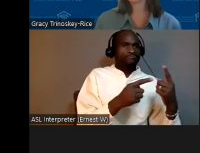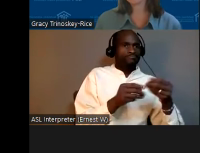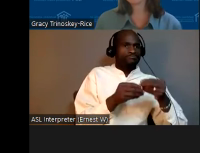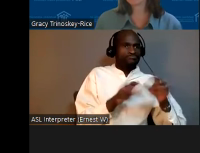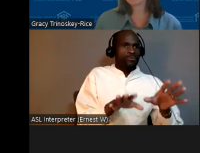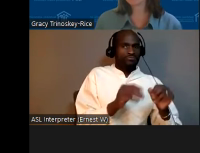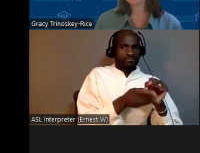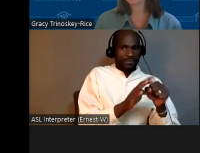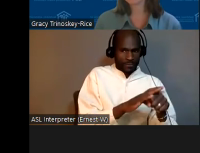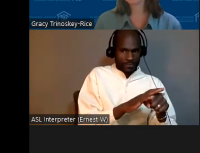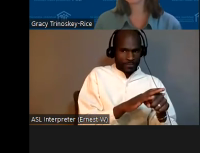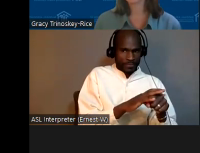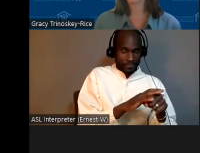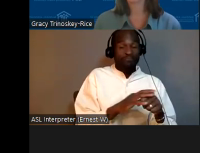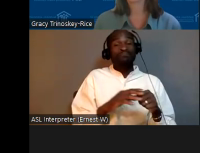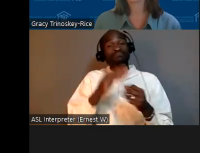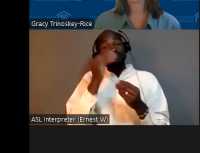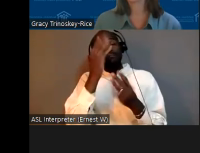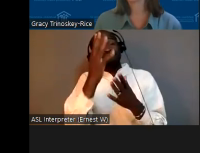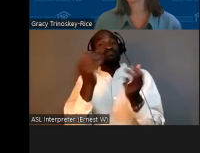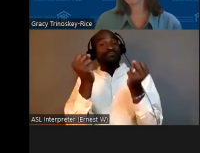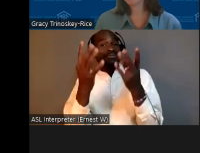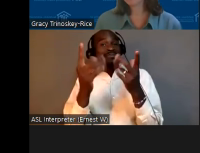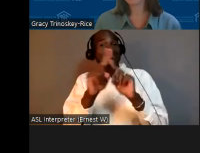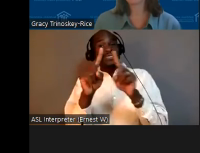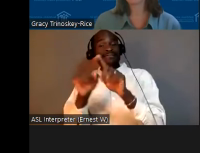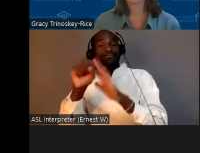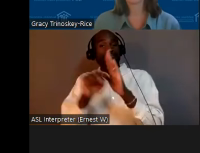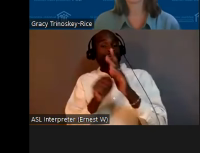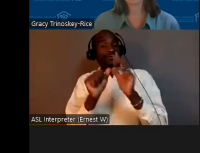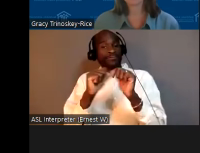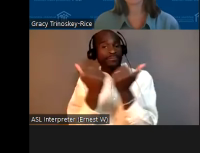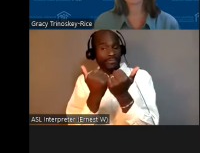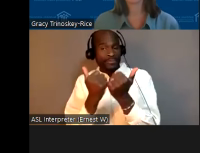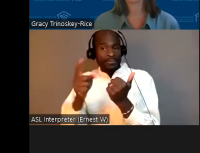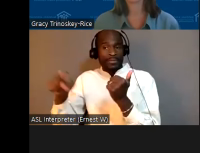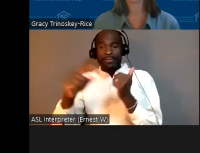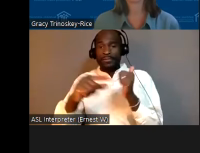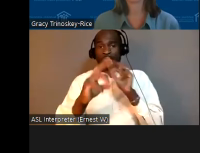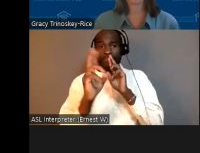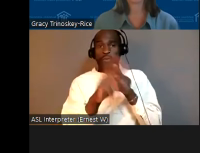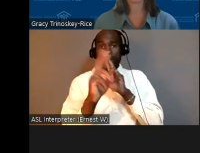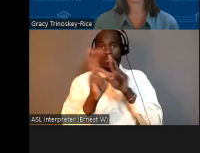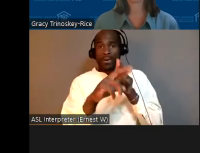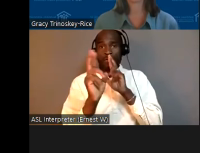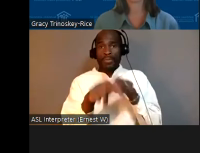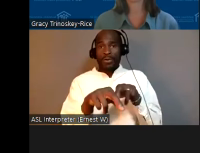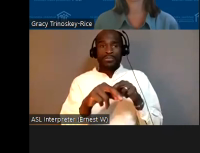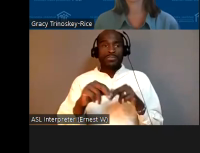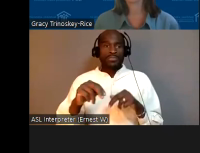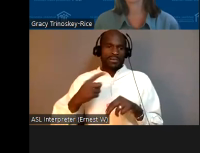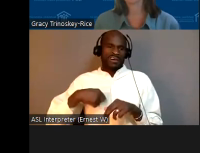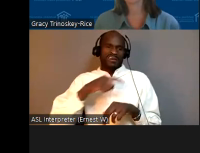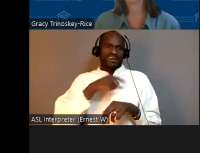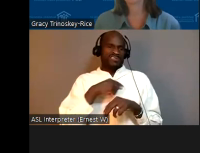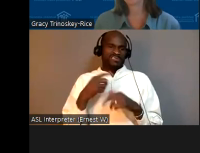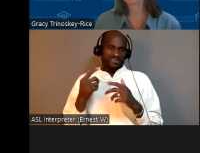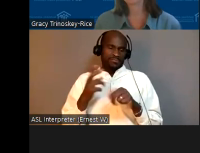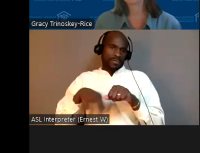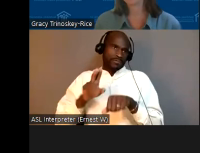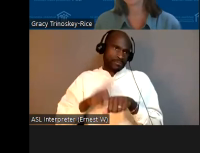Many state Medicaid agencies are reporting their data to CMS and nationally, and so there are some data